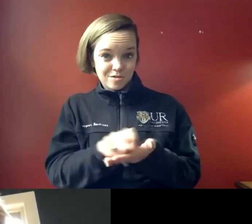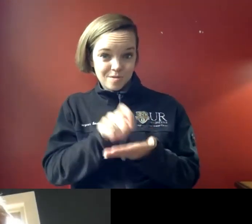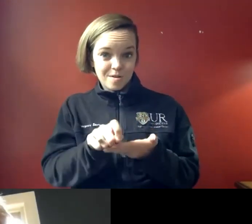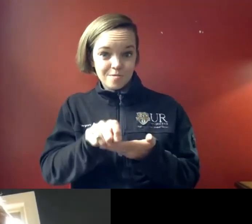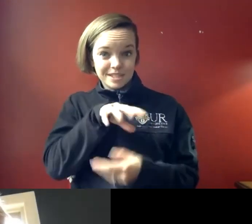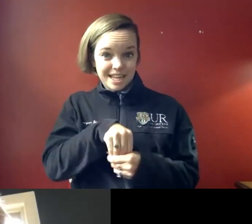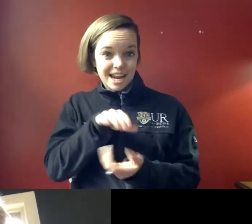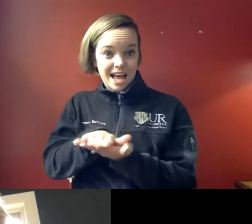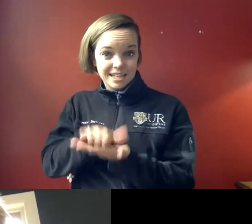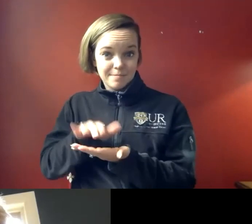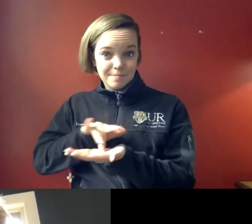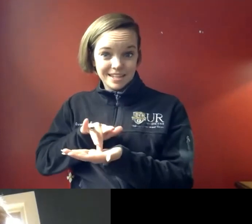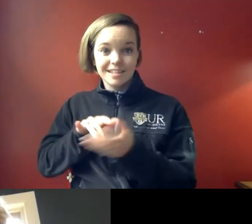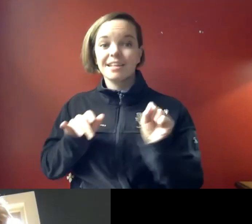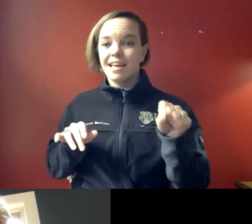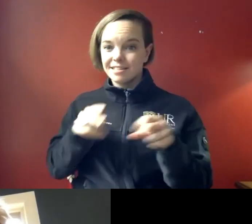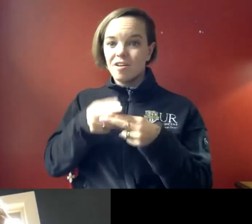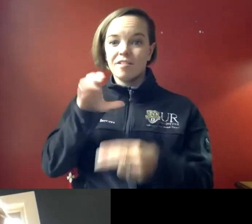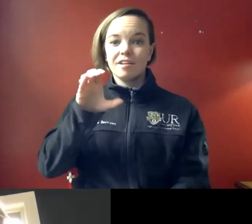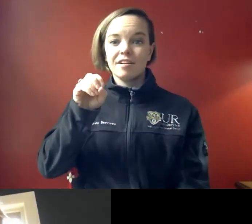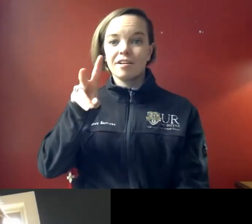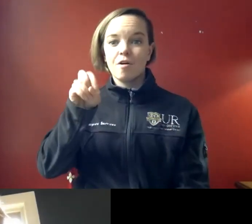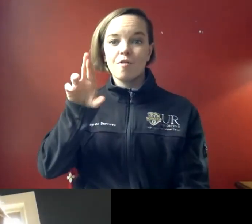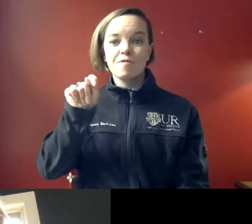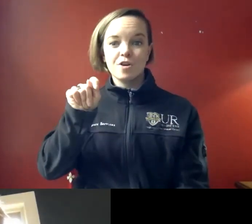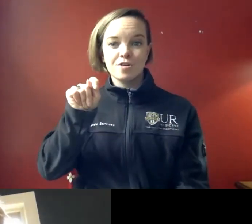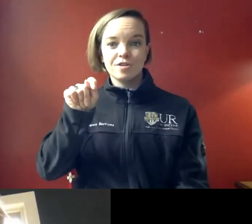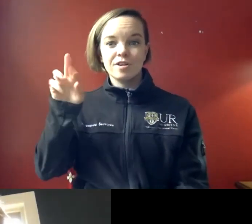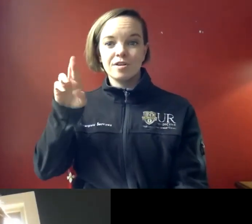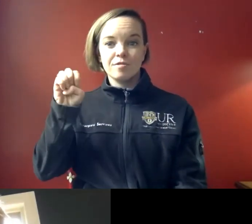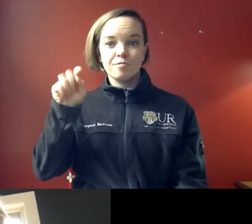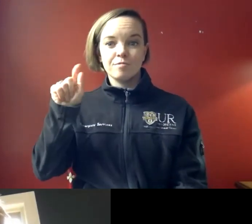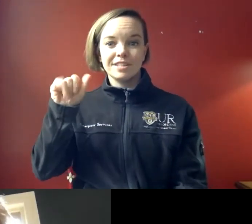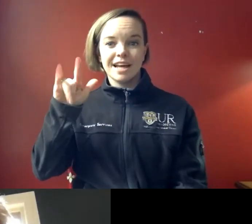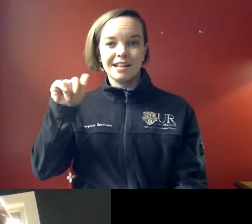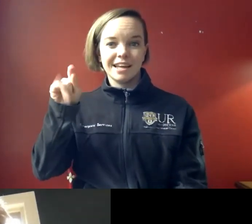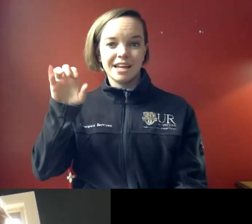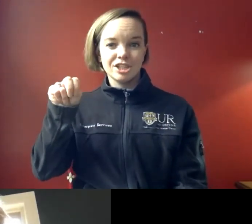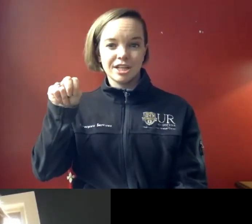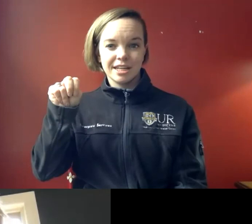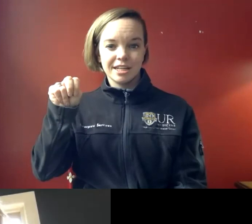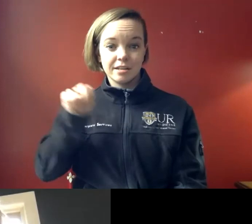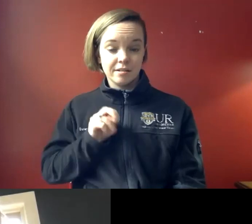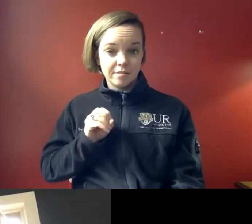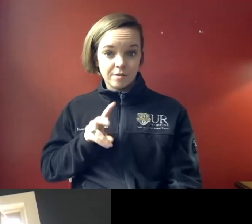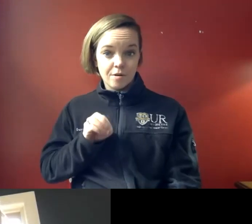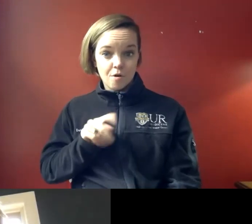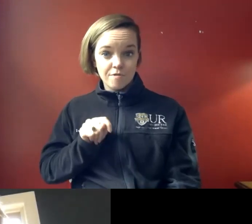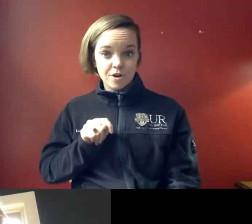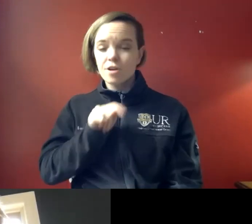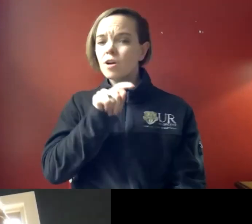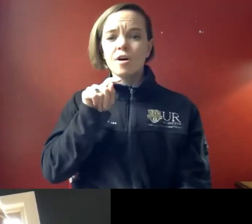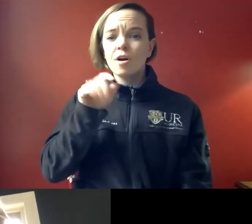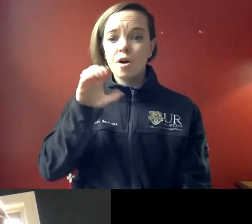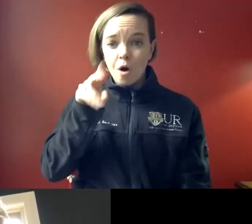it's called Covert Retaliation. I can't remember the exact title. Overt retaliation. Covert. So